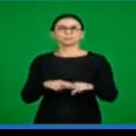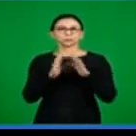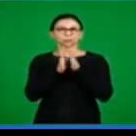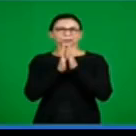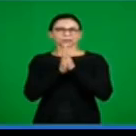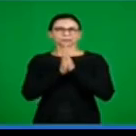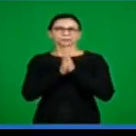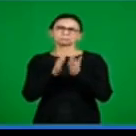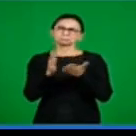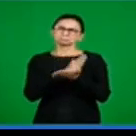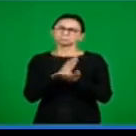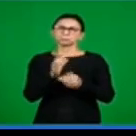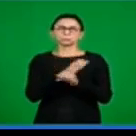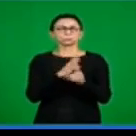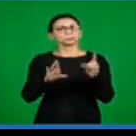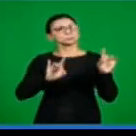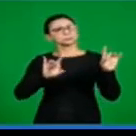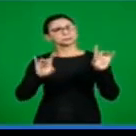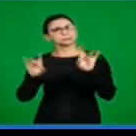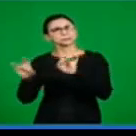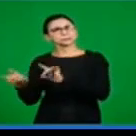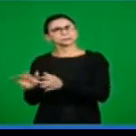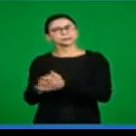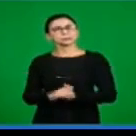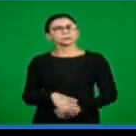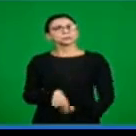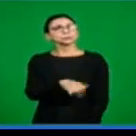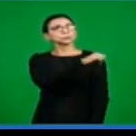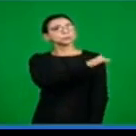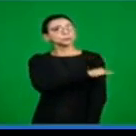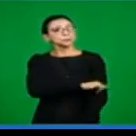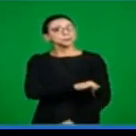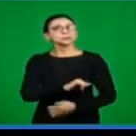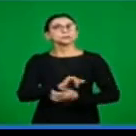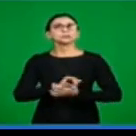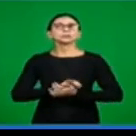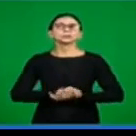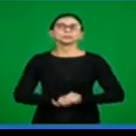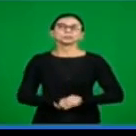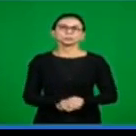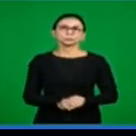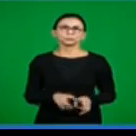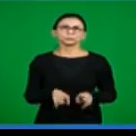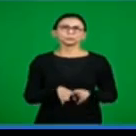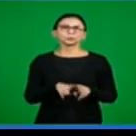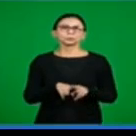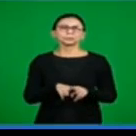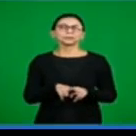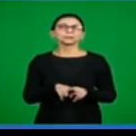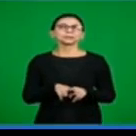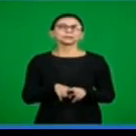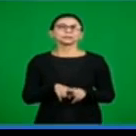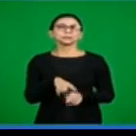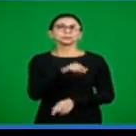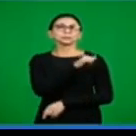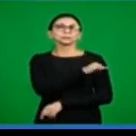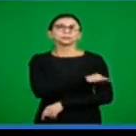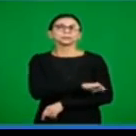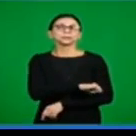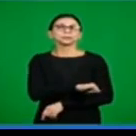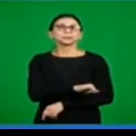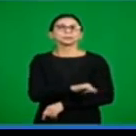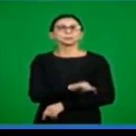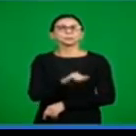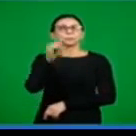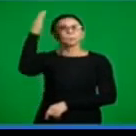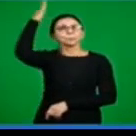for the authorities. We have a couple of special services. We have Magé, Rio de Janeiro, Visconde Borretino, Rio de